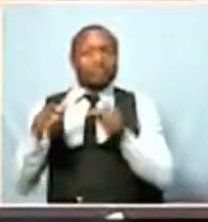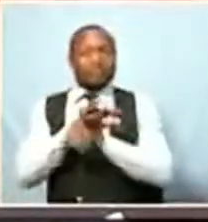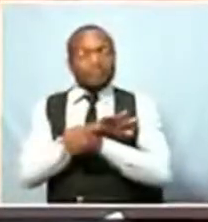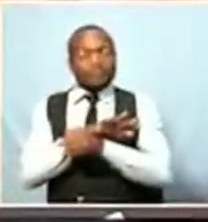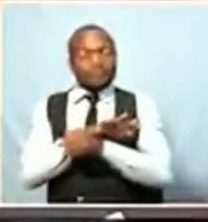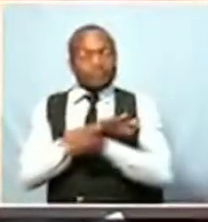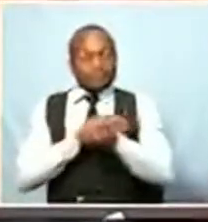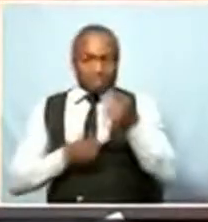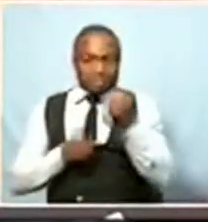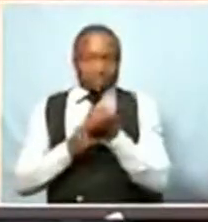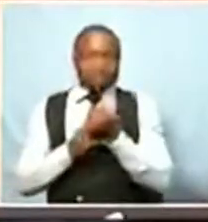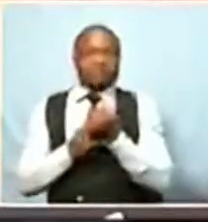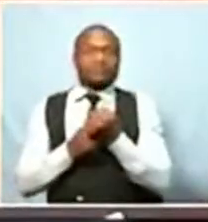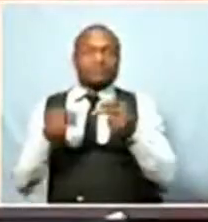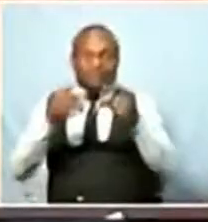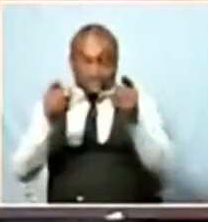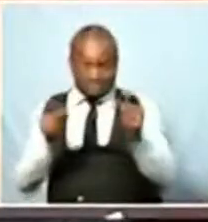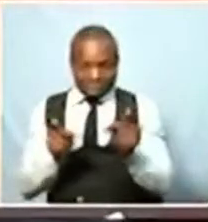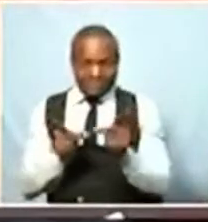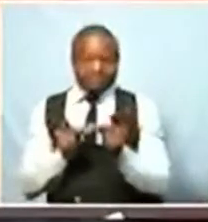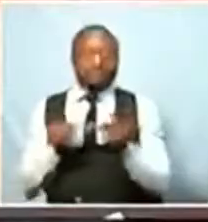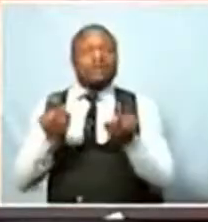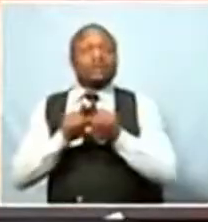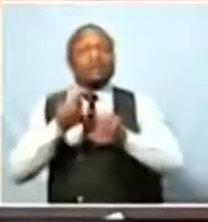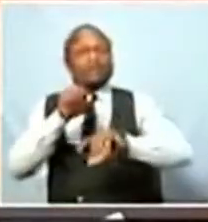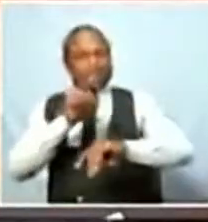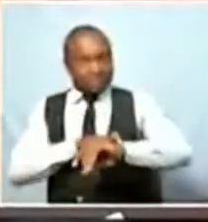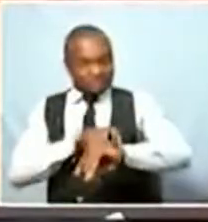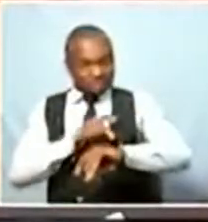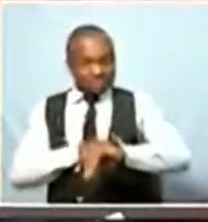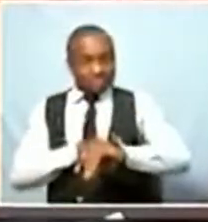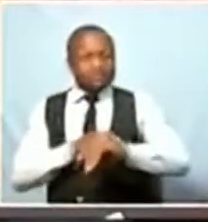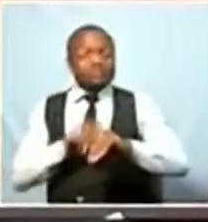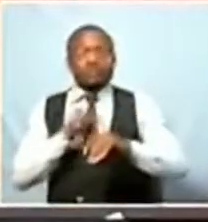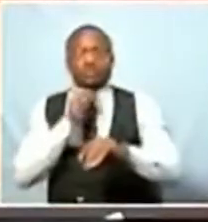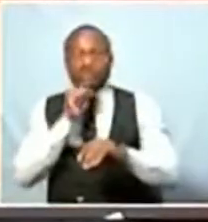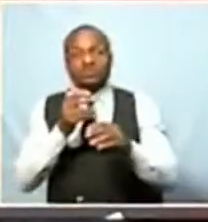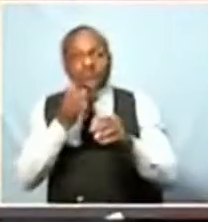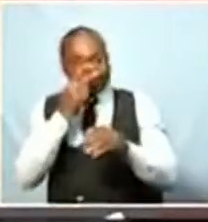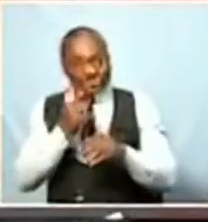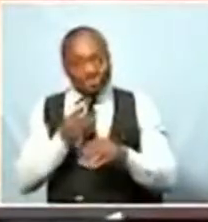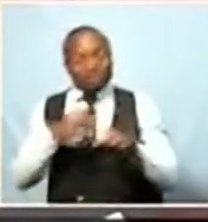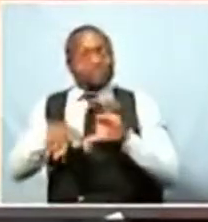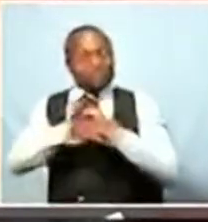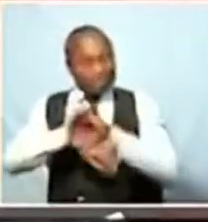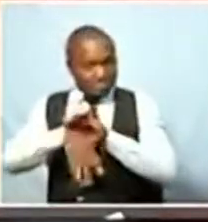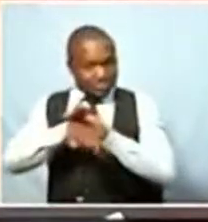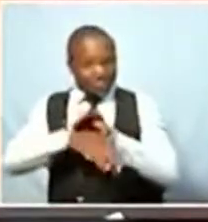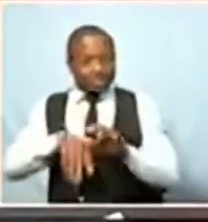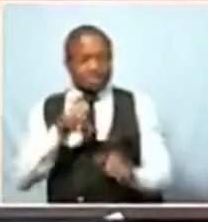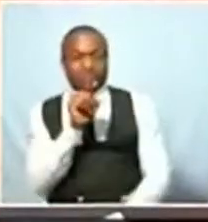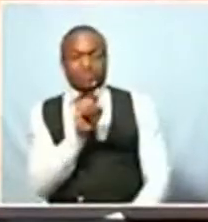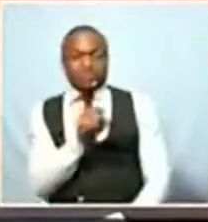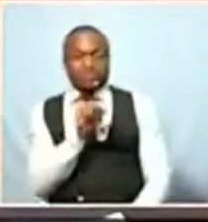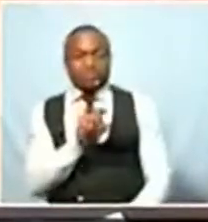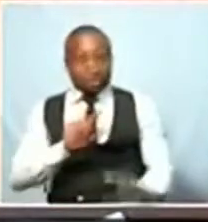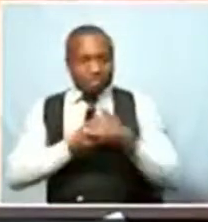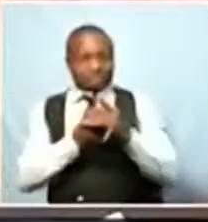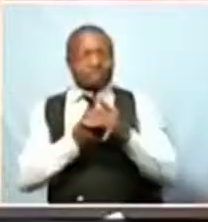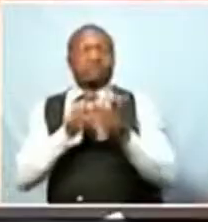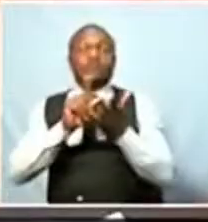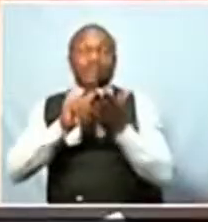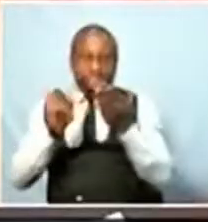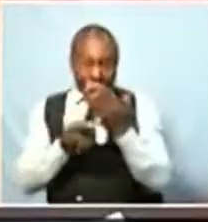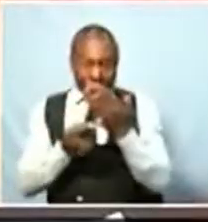support that position. At the same time, we wouldn't like to see any compromise as you embark on that